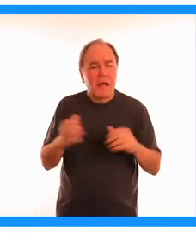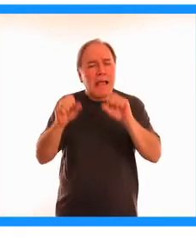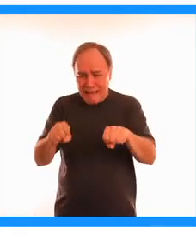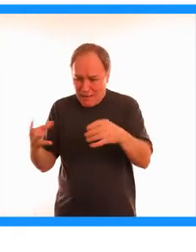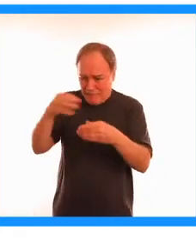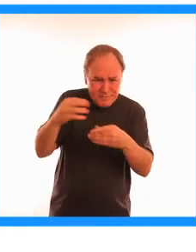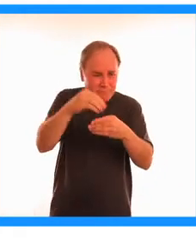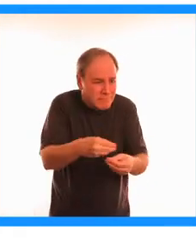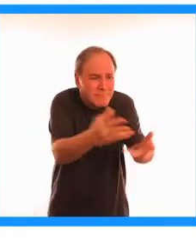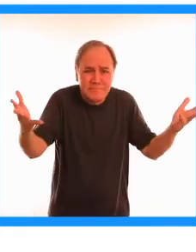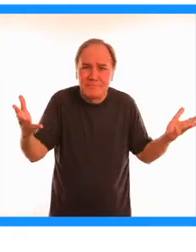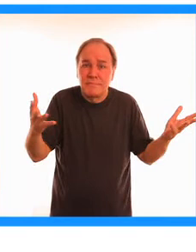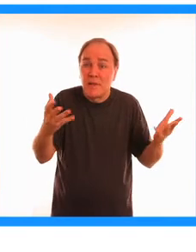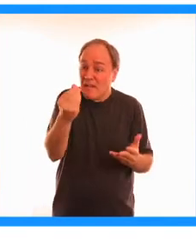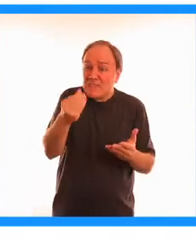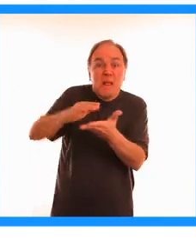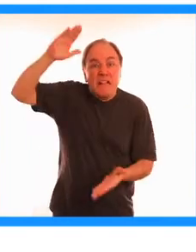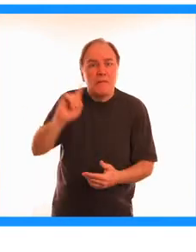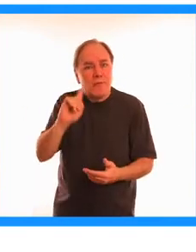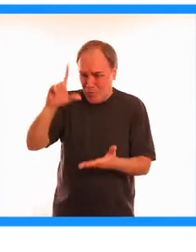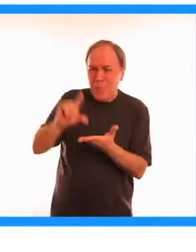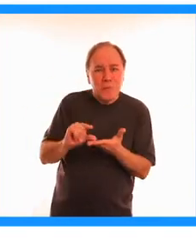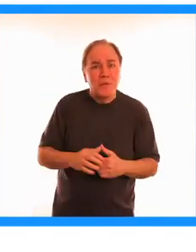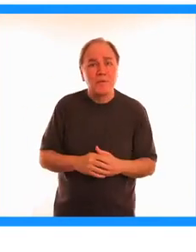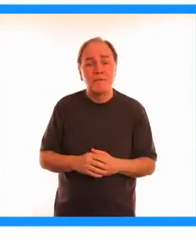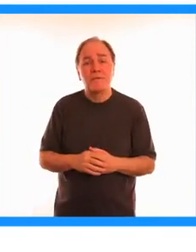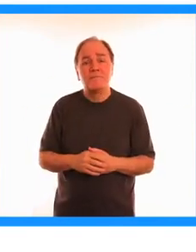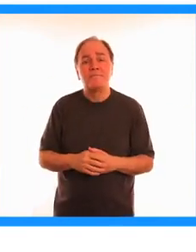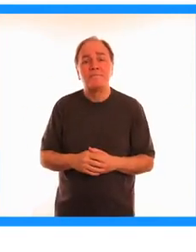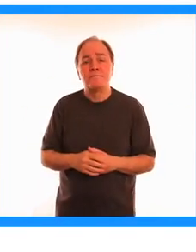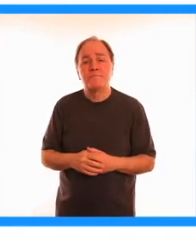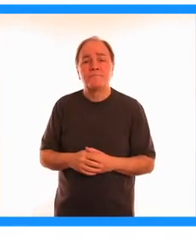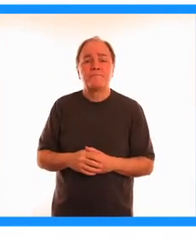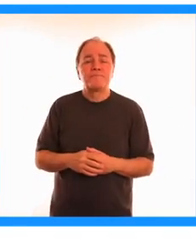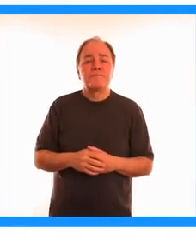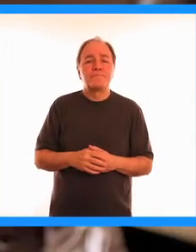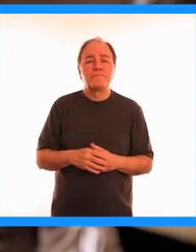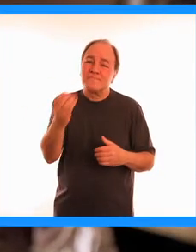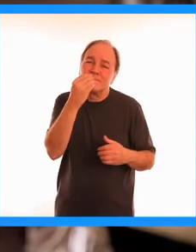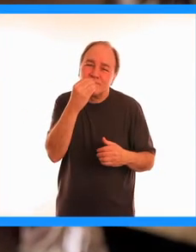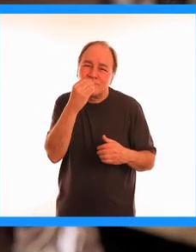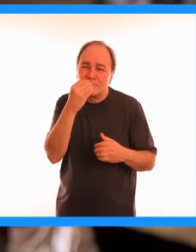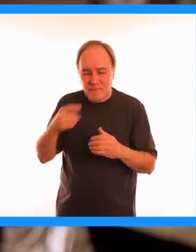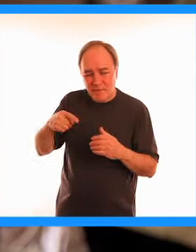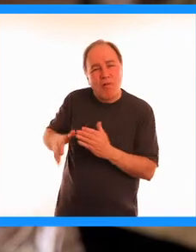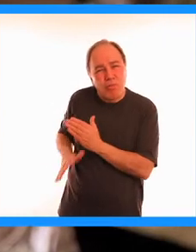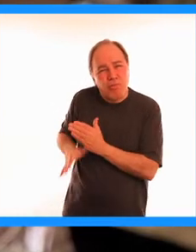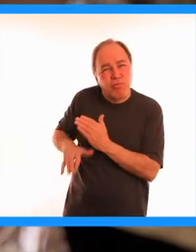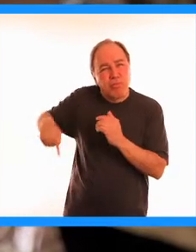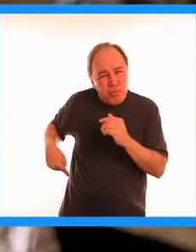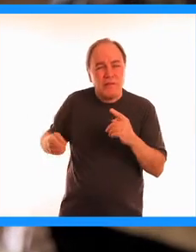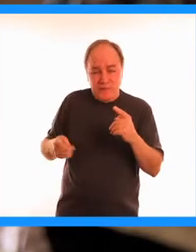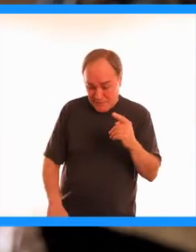a cause of a disability, it can also be a consequence. Children with disabilities are at heightened risk of malnutrition. But because they are hidden